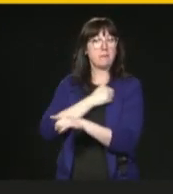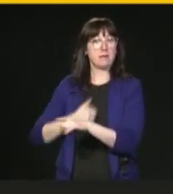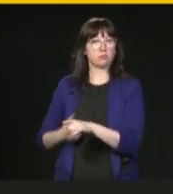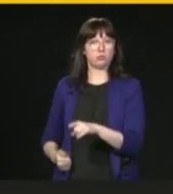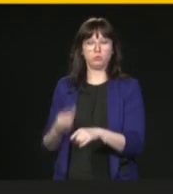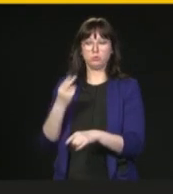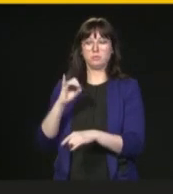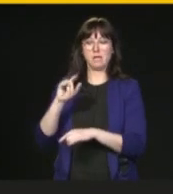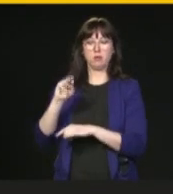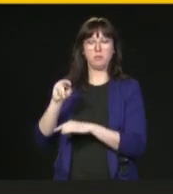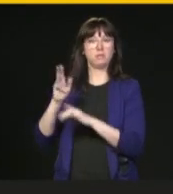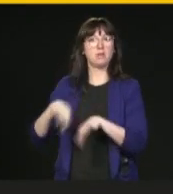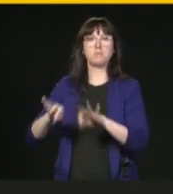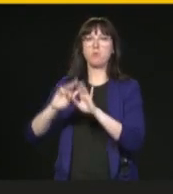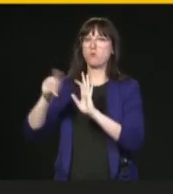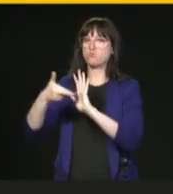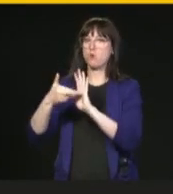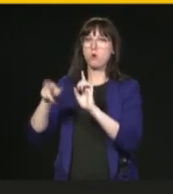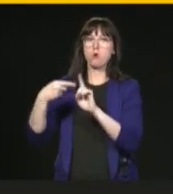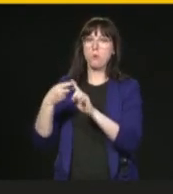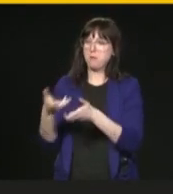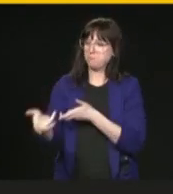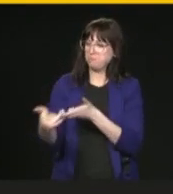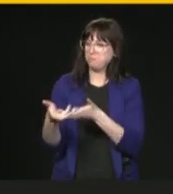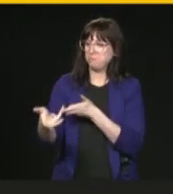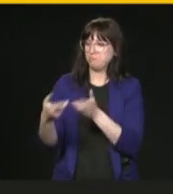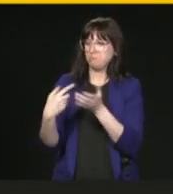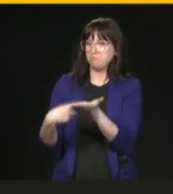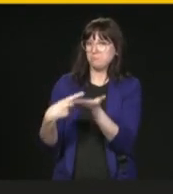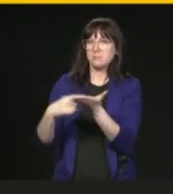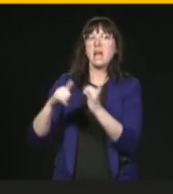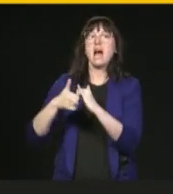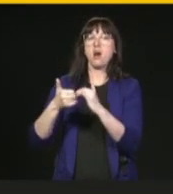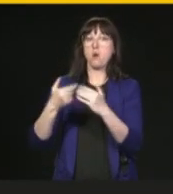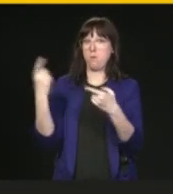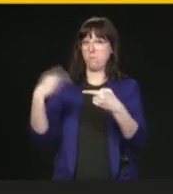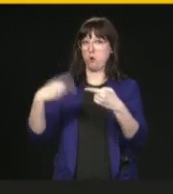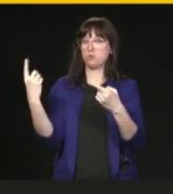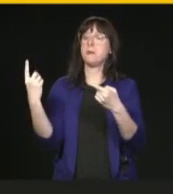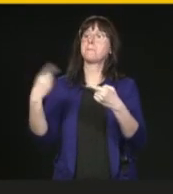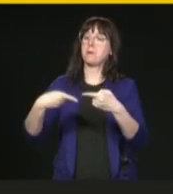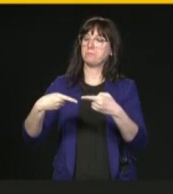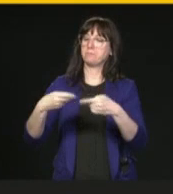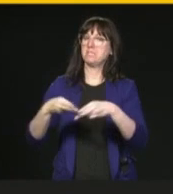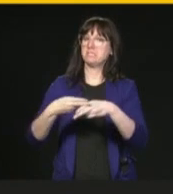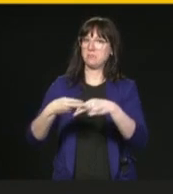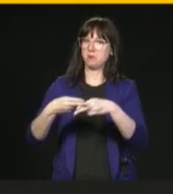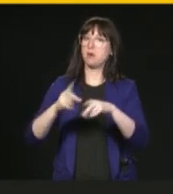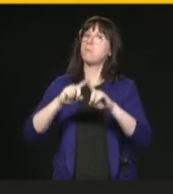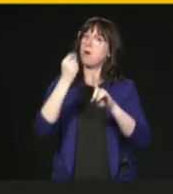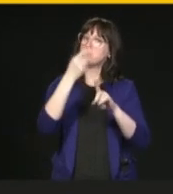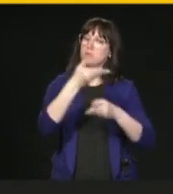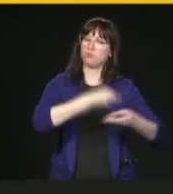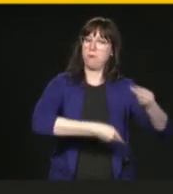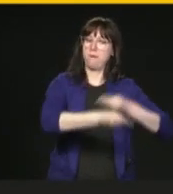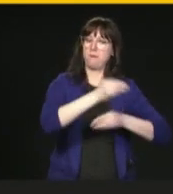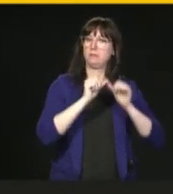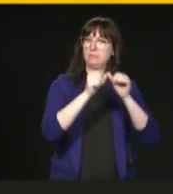a key role as we worked with our southern neighbors to temporarily close the border while keeping trade